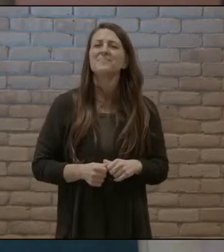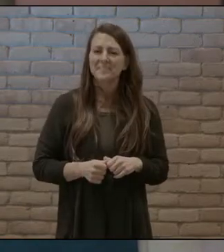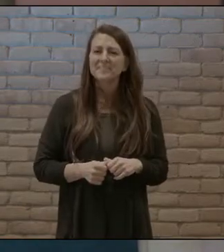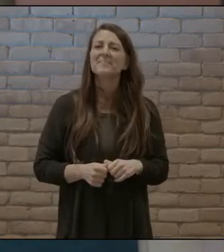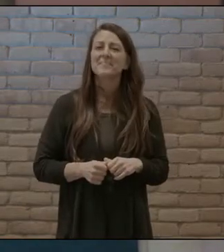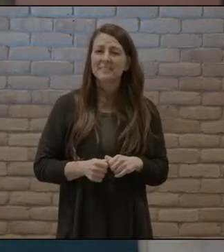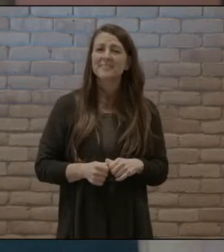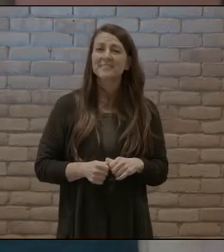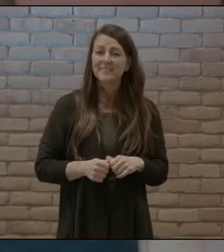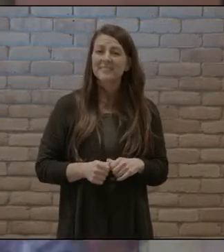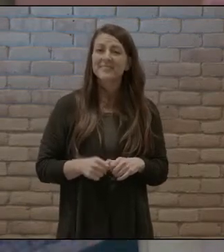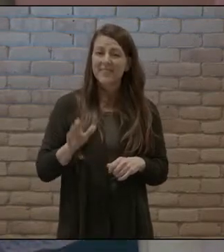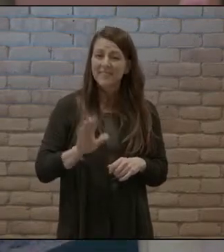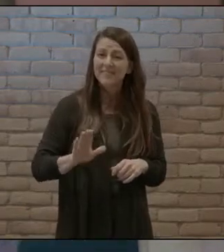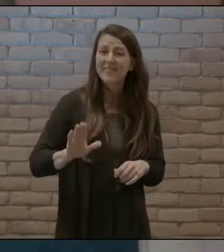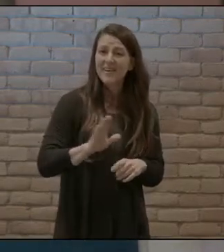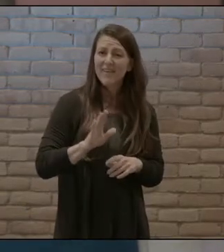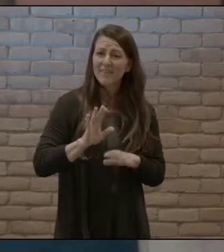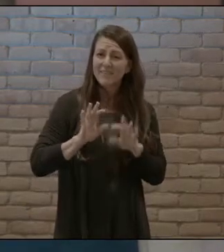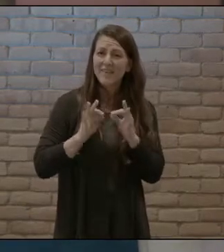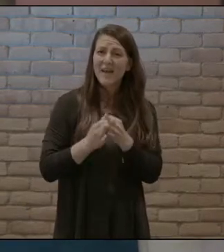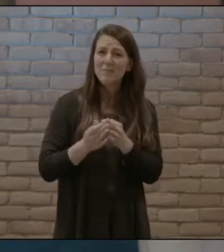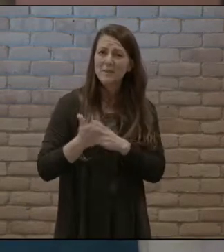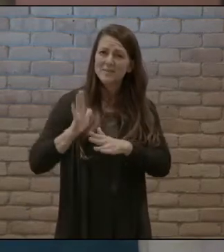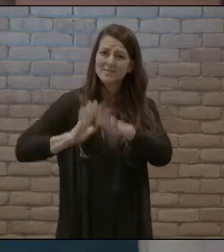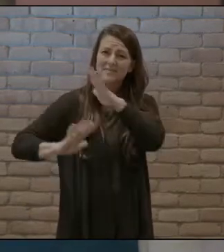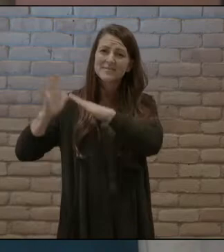Ancestors of those who were exiled.